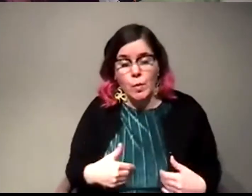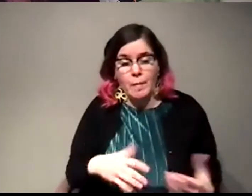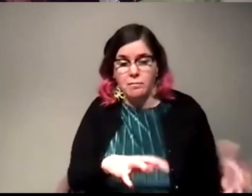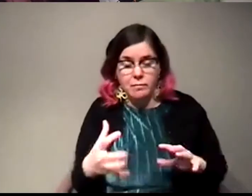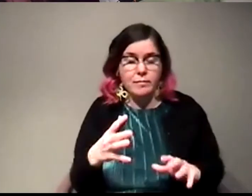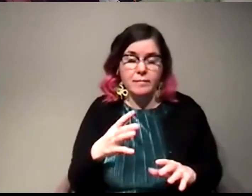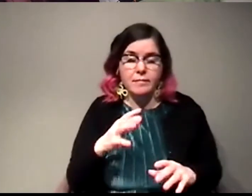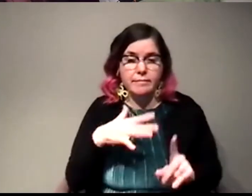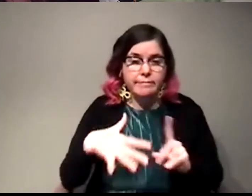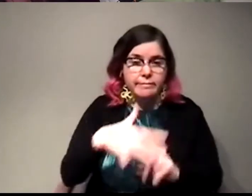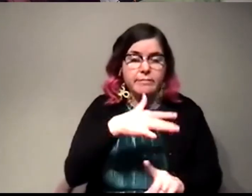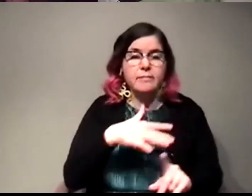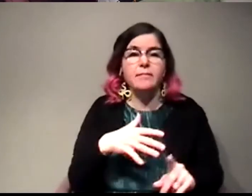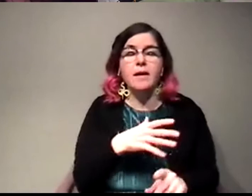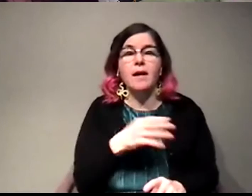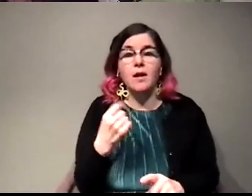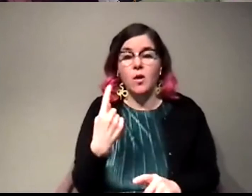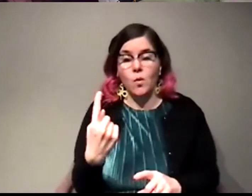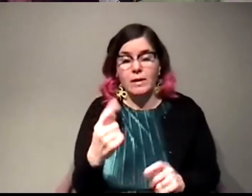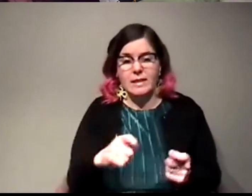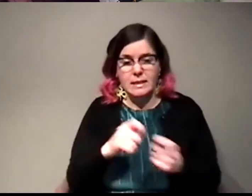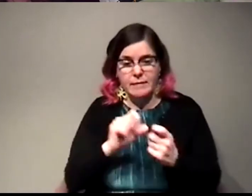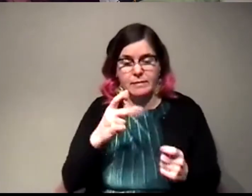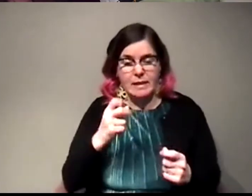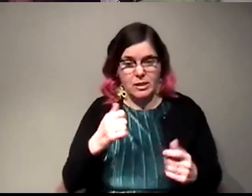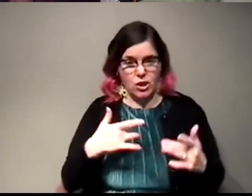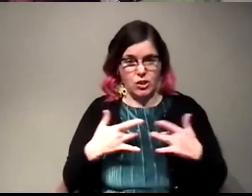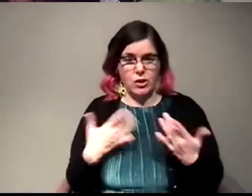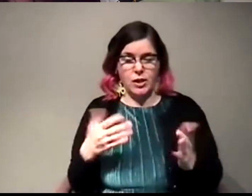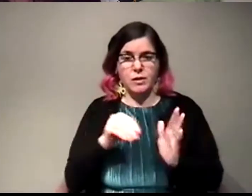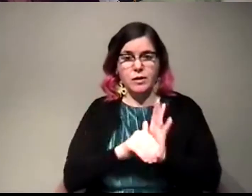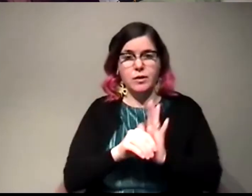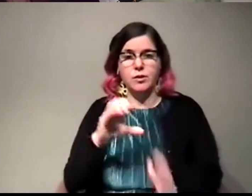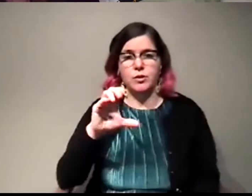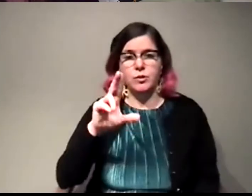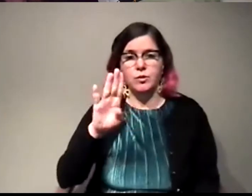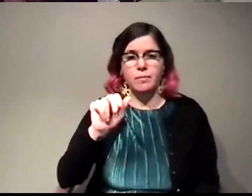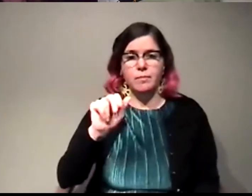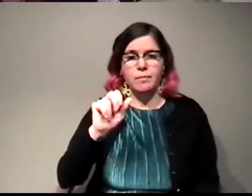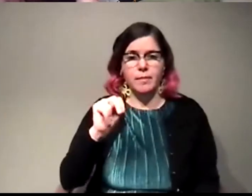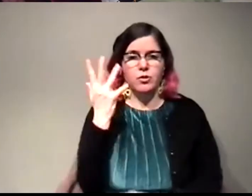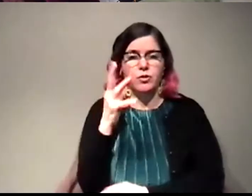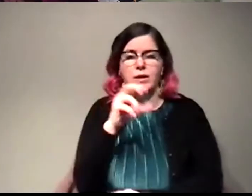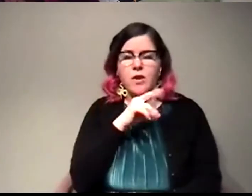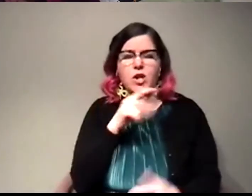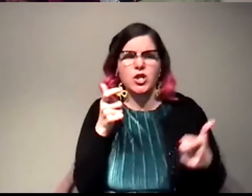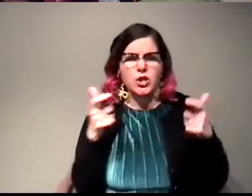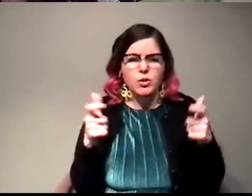that. And one particular species that's of concern locally is the Cuban tree frog. And they are huge. They're about, you